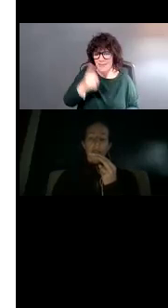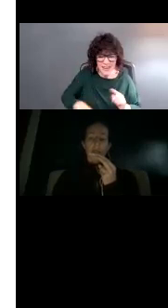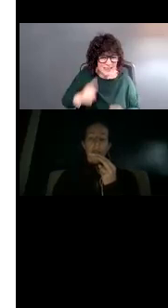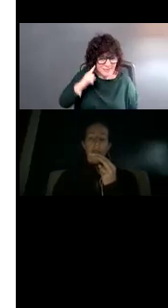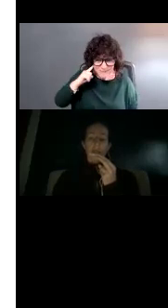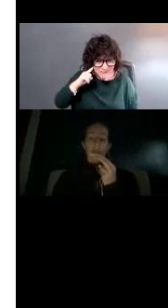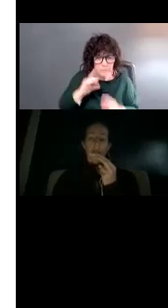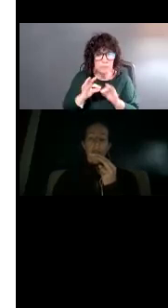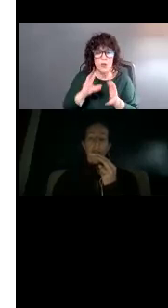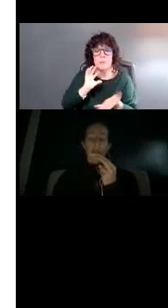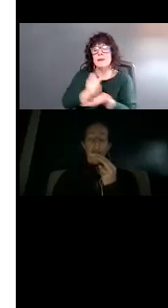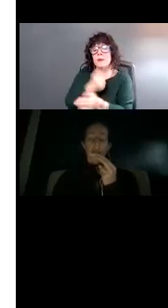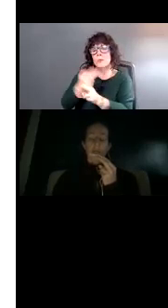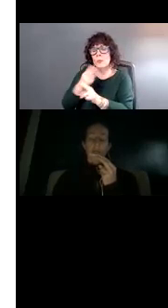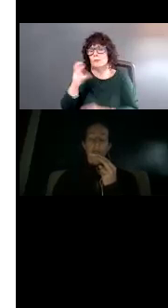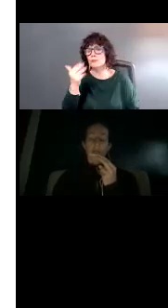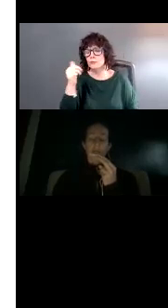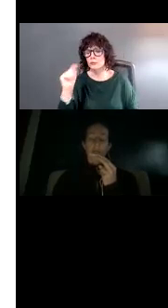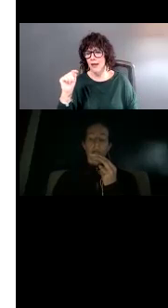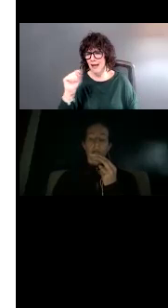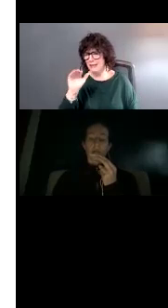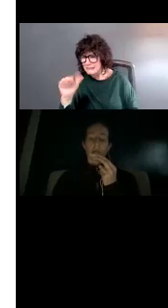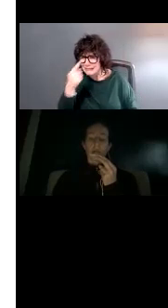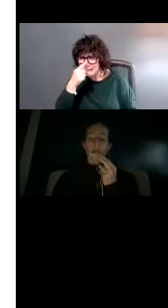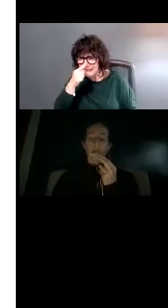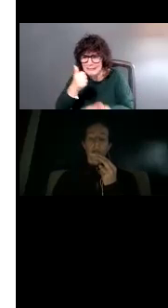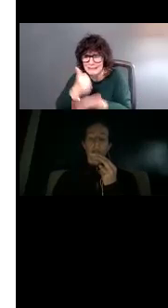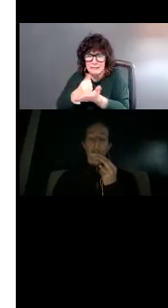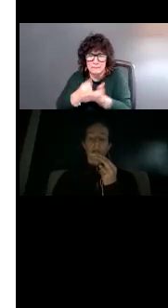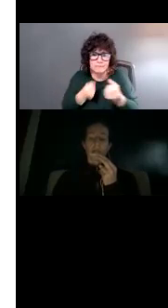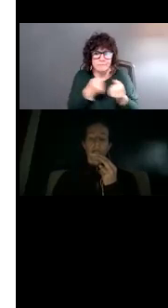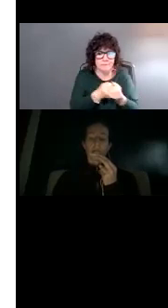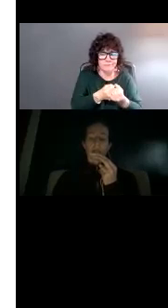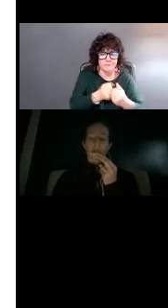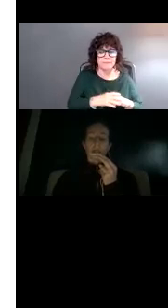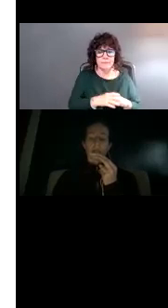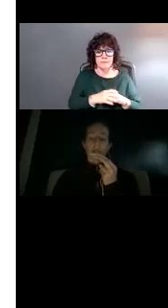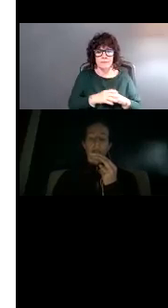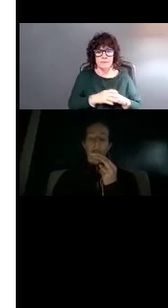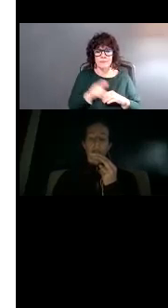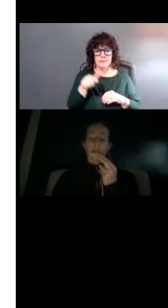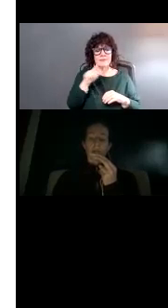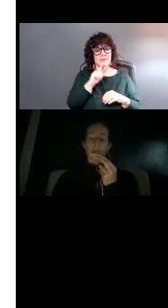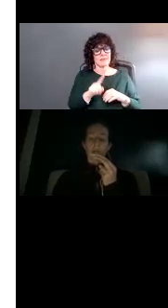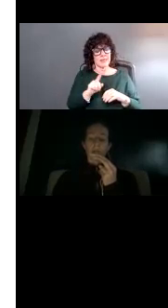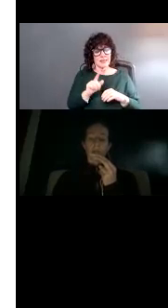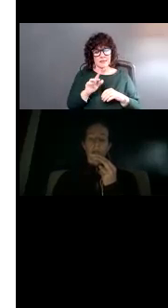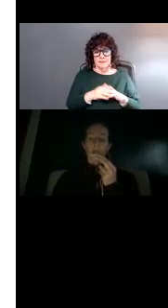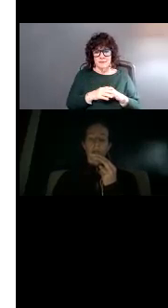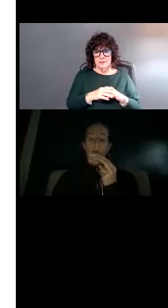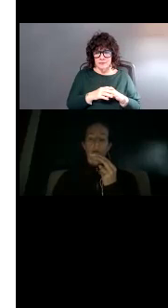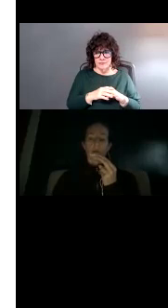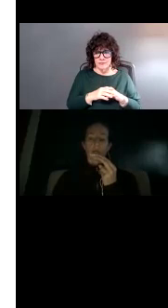It is everybody's responsibility to take care of equitable communication in a multilingual